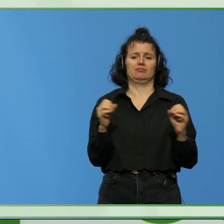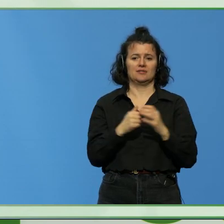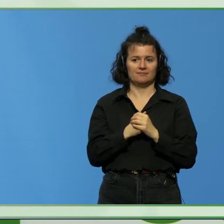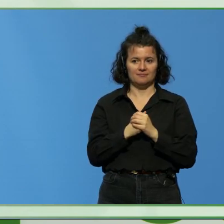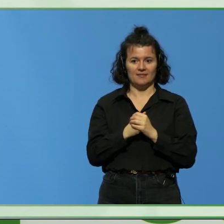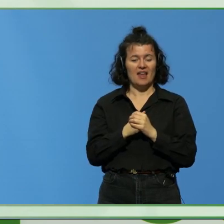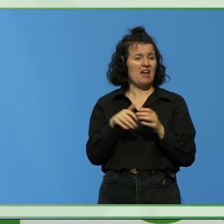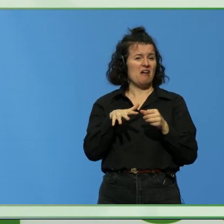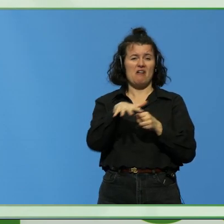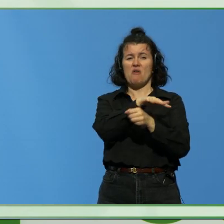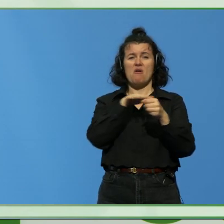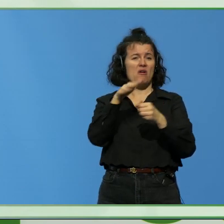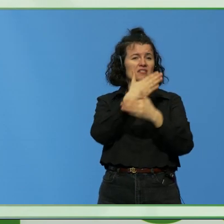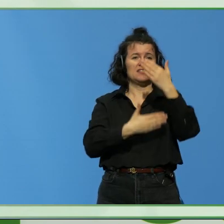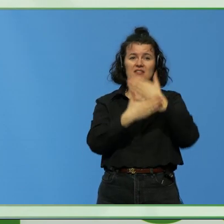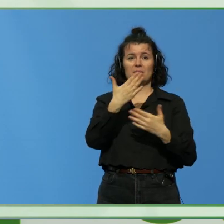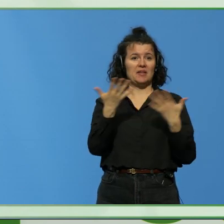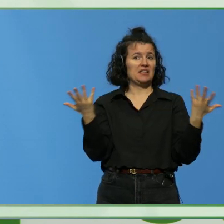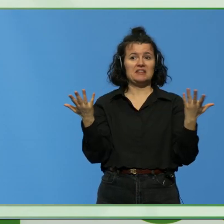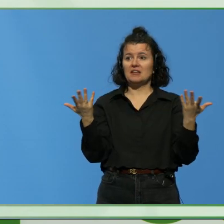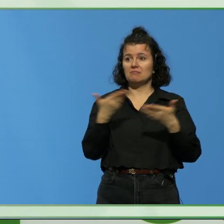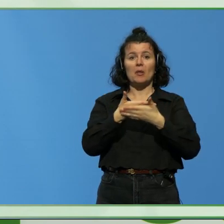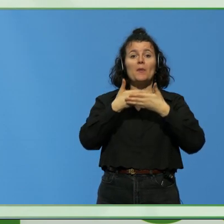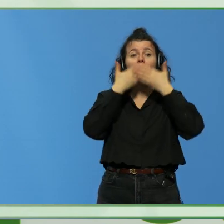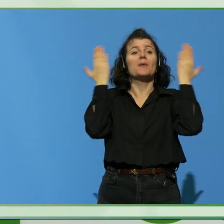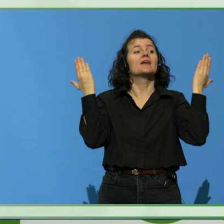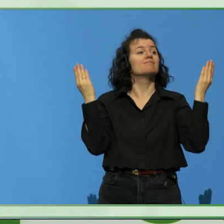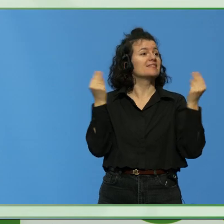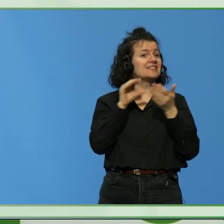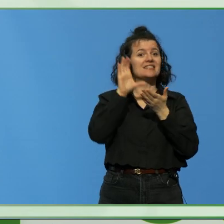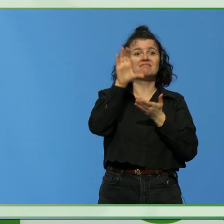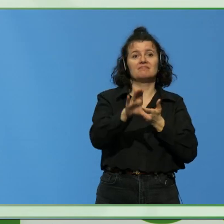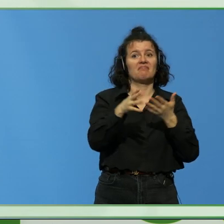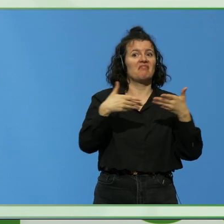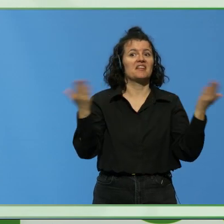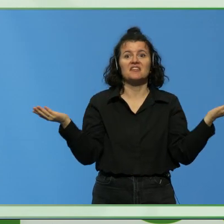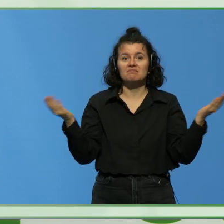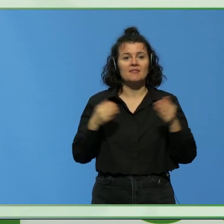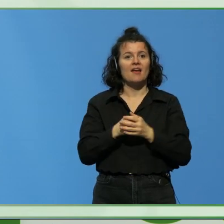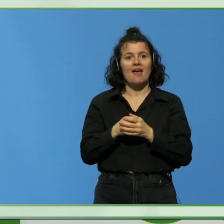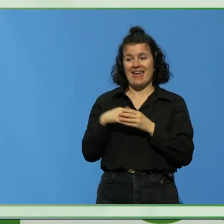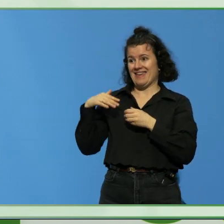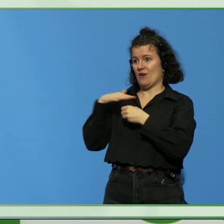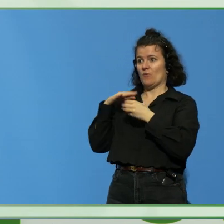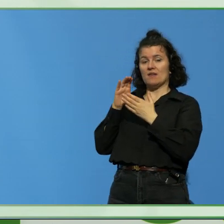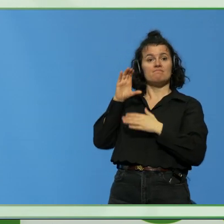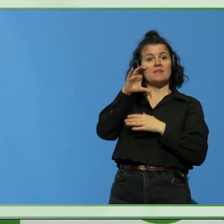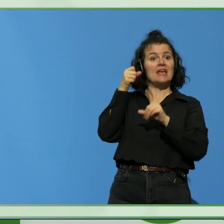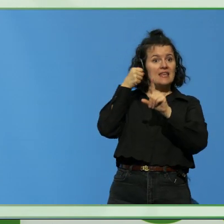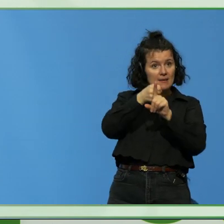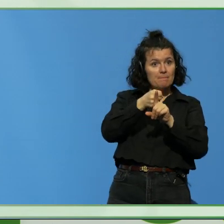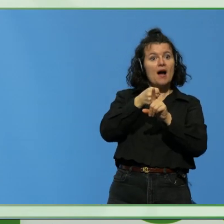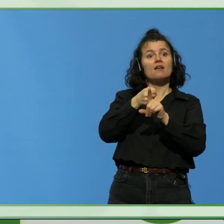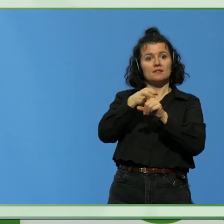bus, and nobody is aware that this sector needs as much as the other impact sectors. And